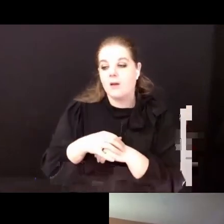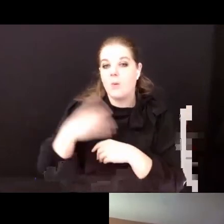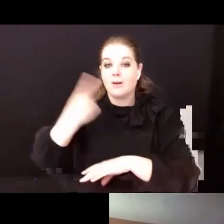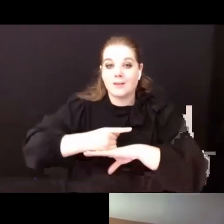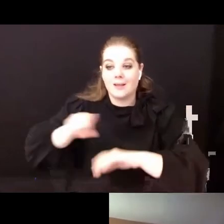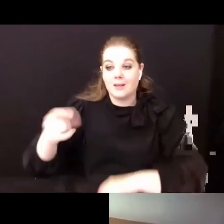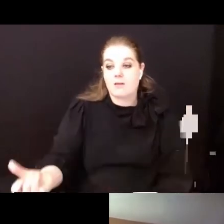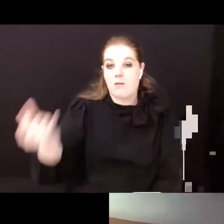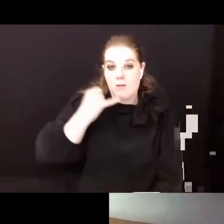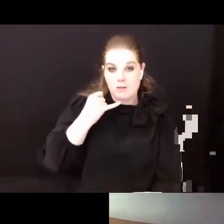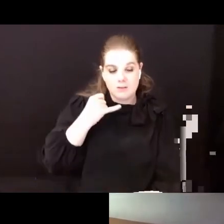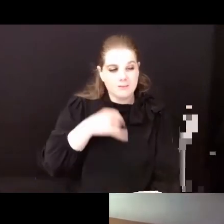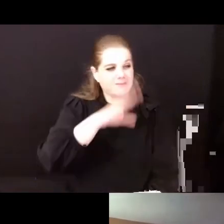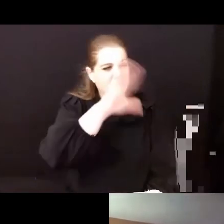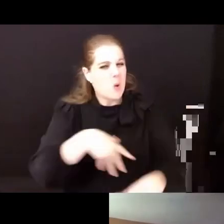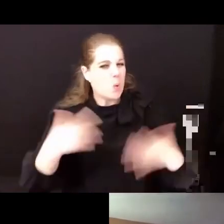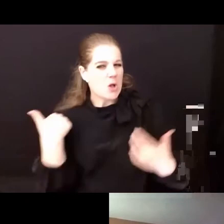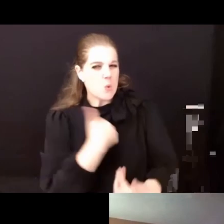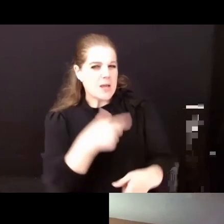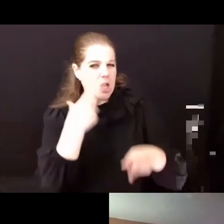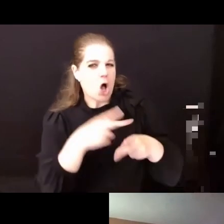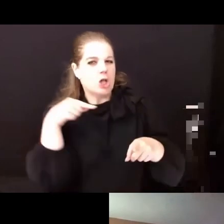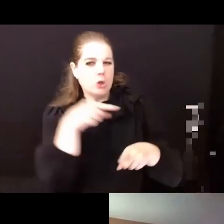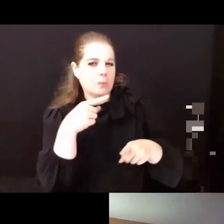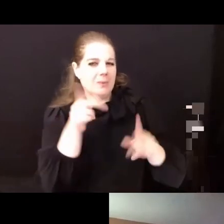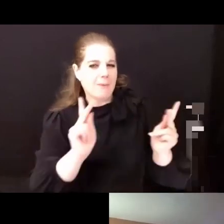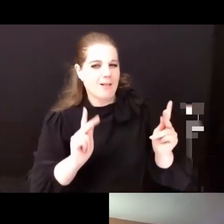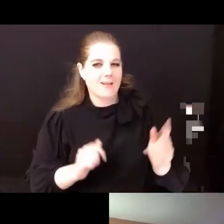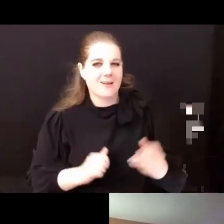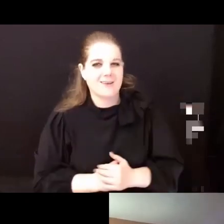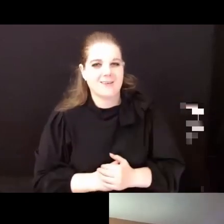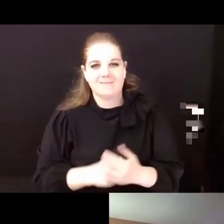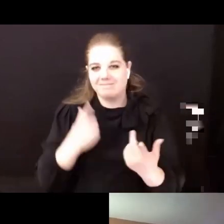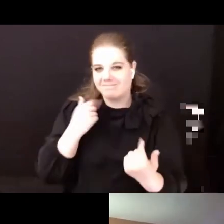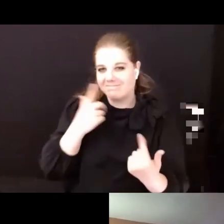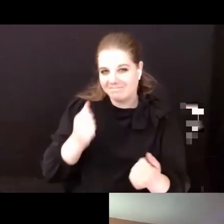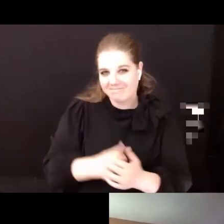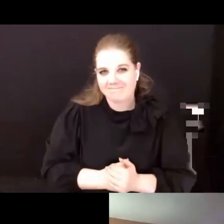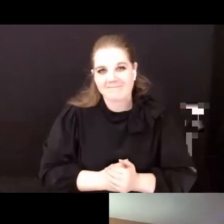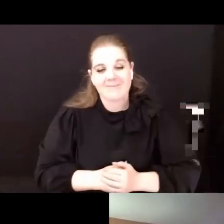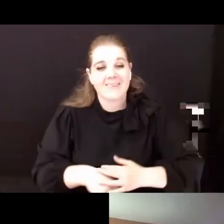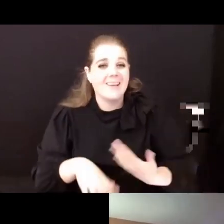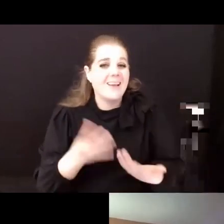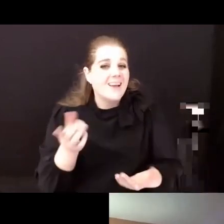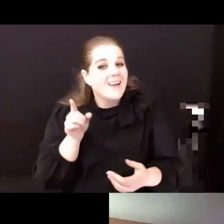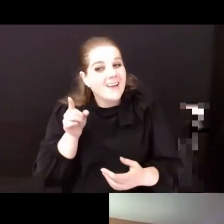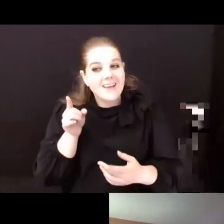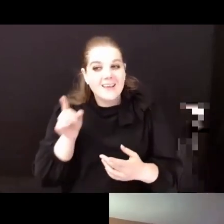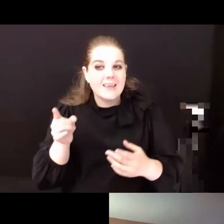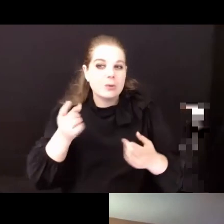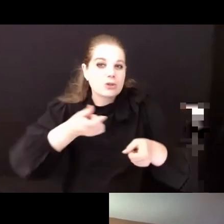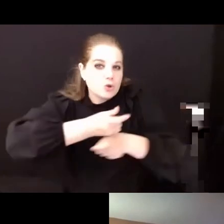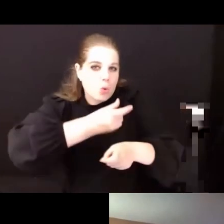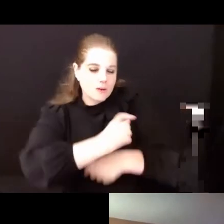said, what do we call you people? And I mean, he was saying it jokingly,